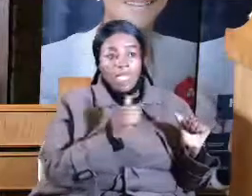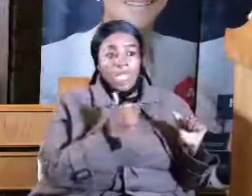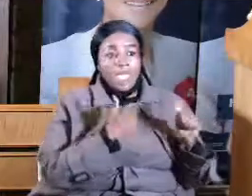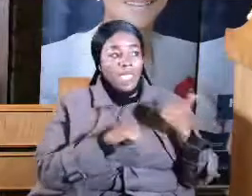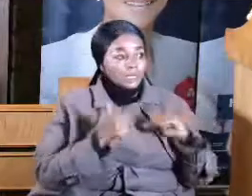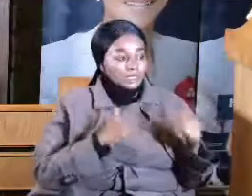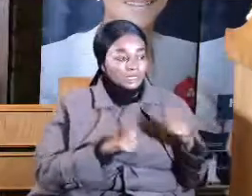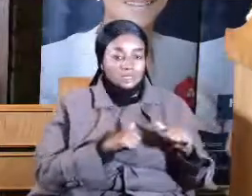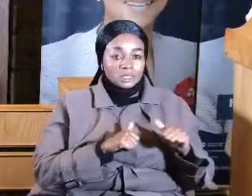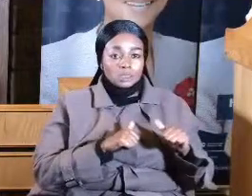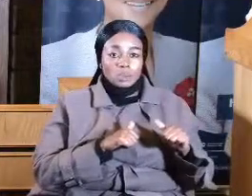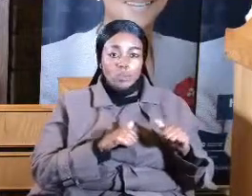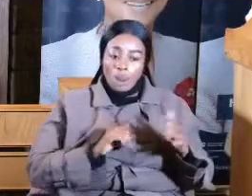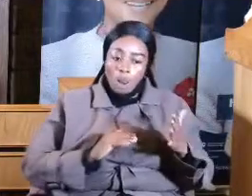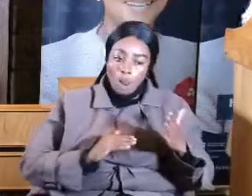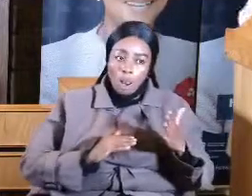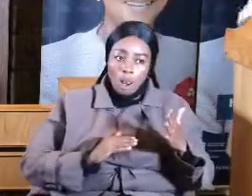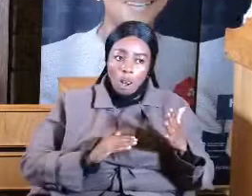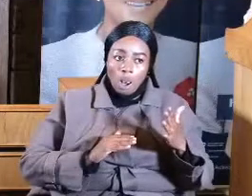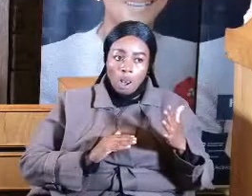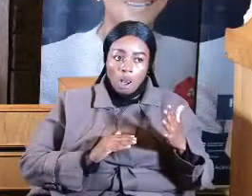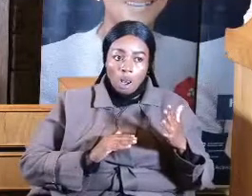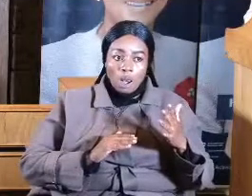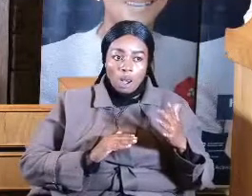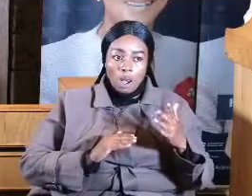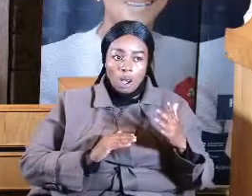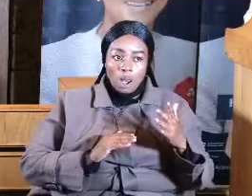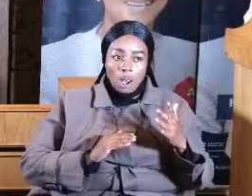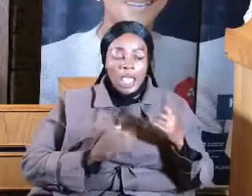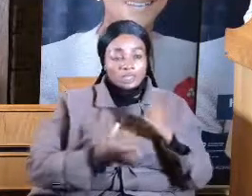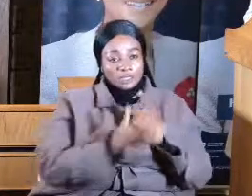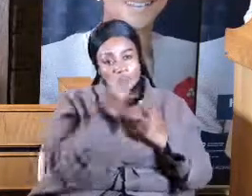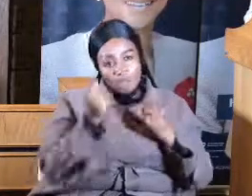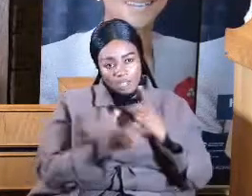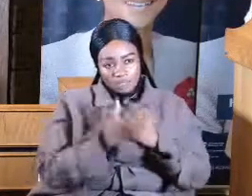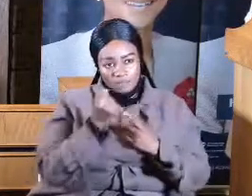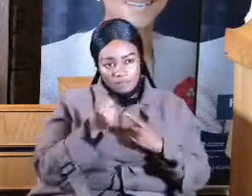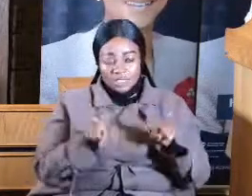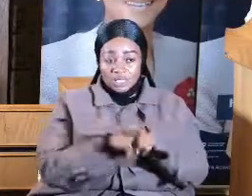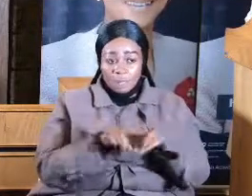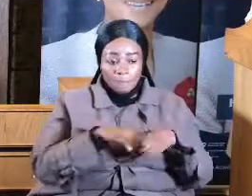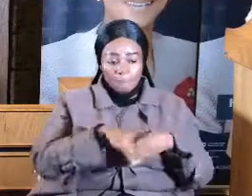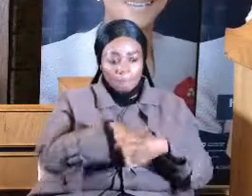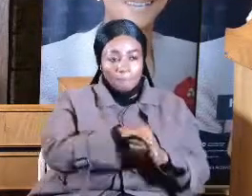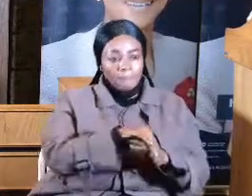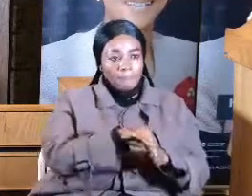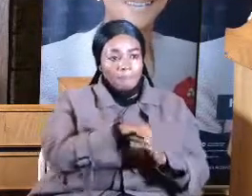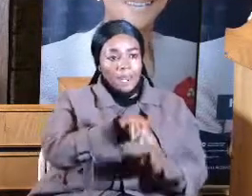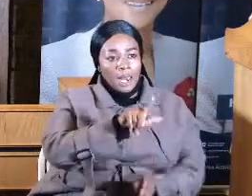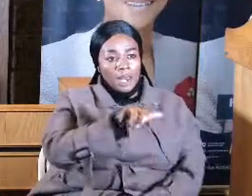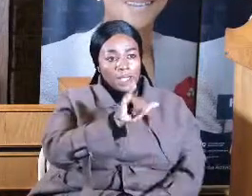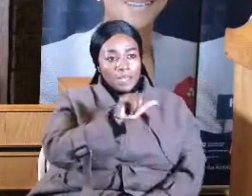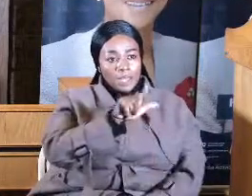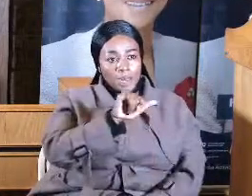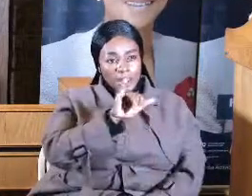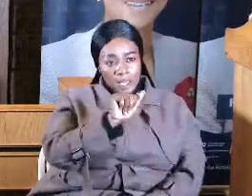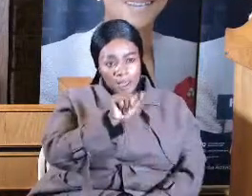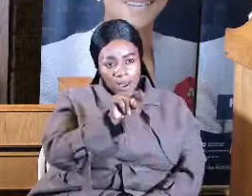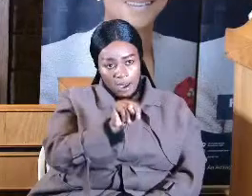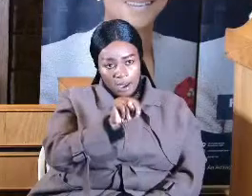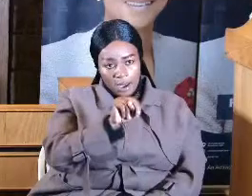connect directly with the ideals of our great leaders, such as Lillian Ngoyi, who was a trade